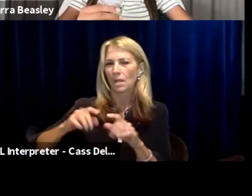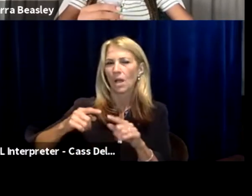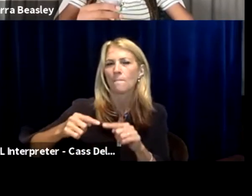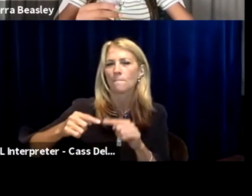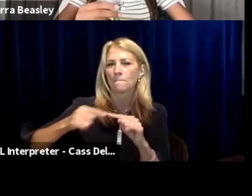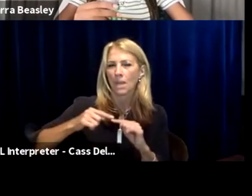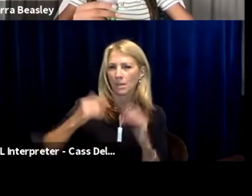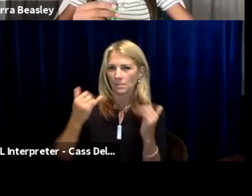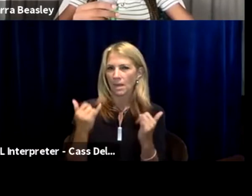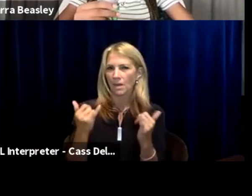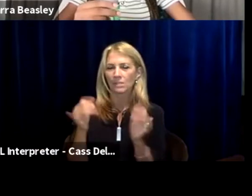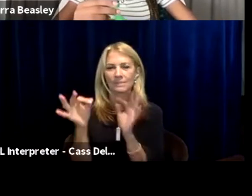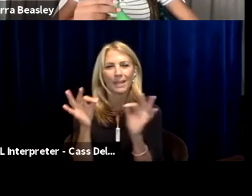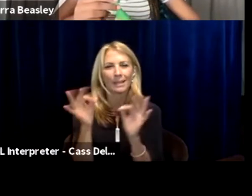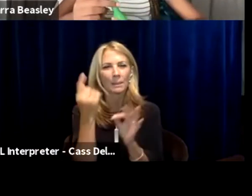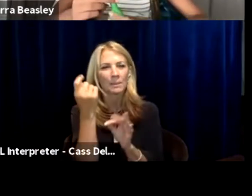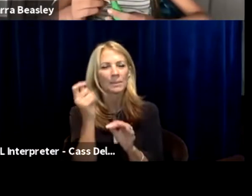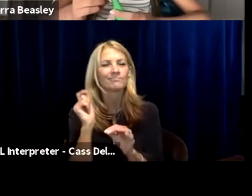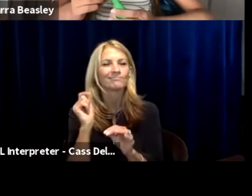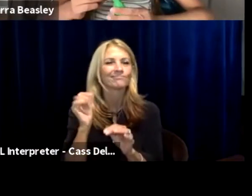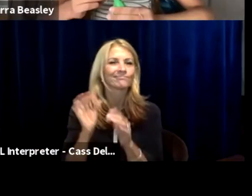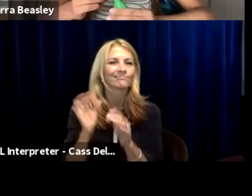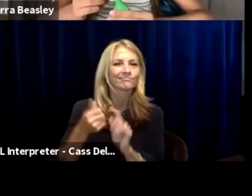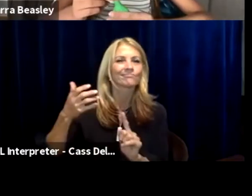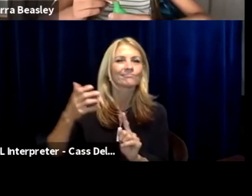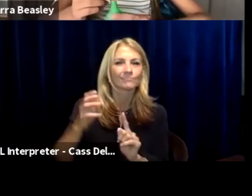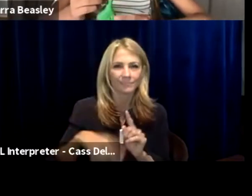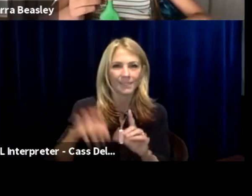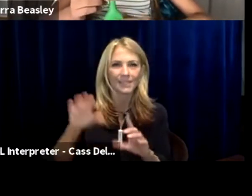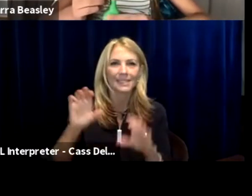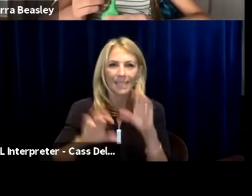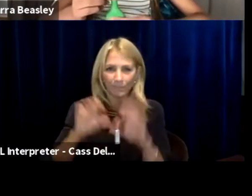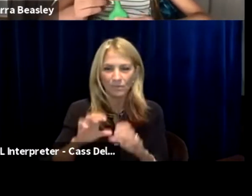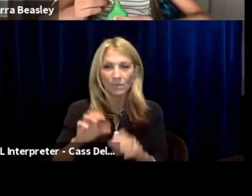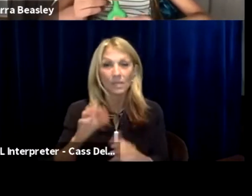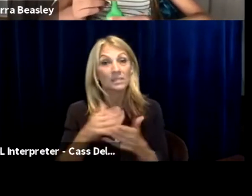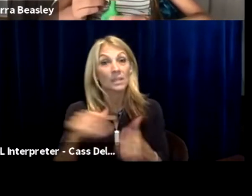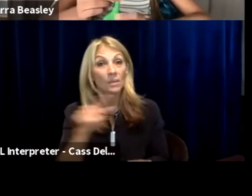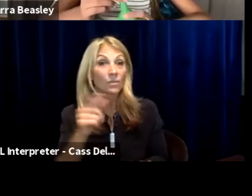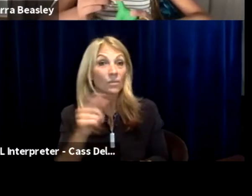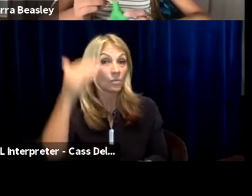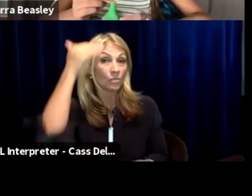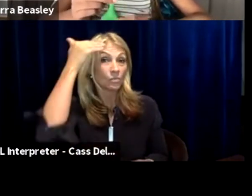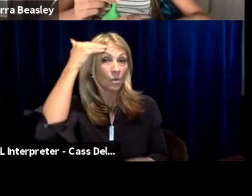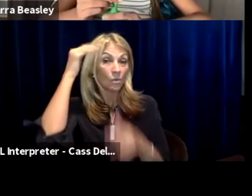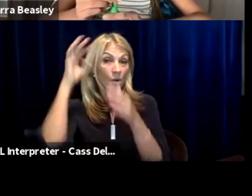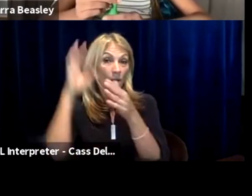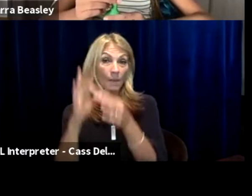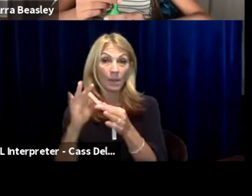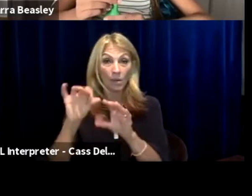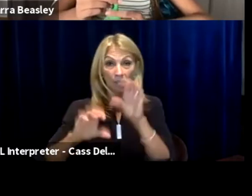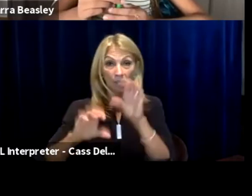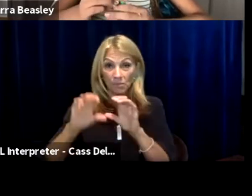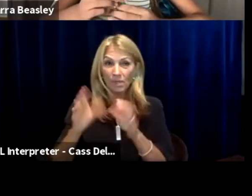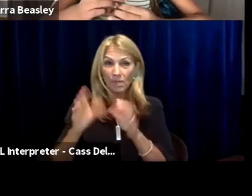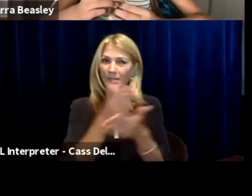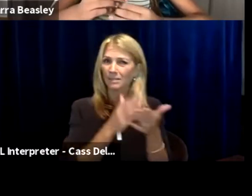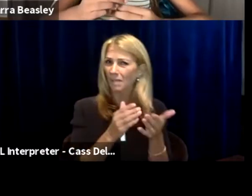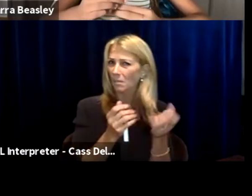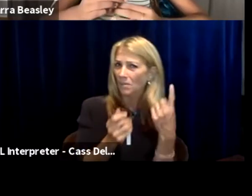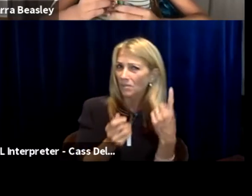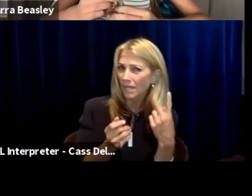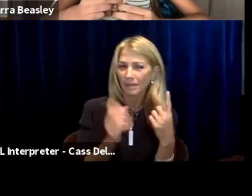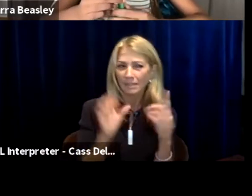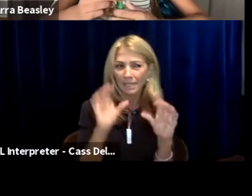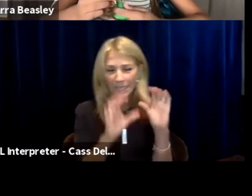be familiar with chemistry. Some of you may have heard of chemistry and molecules, but aren't quite sure what they are. So